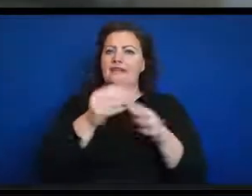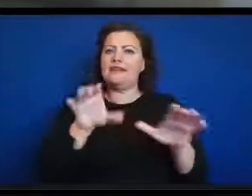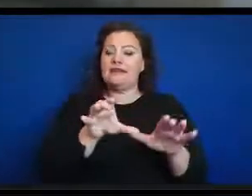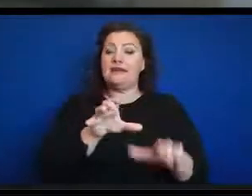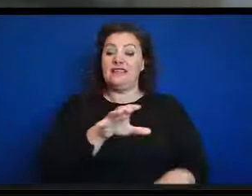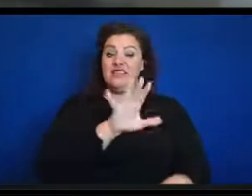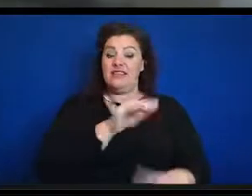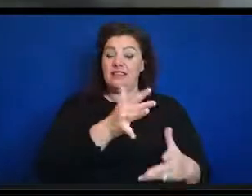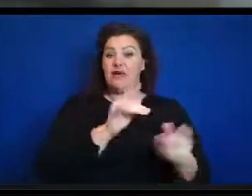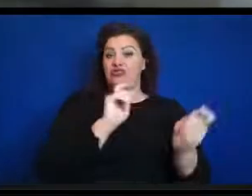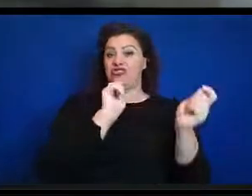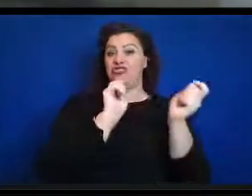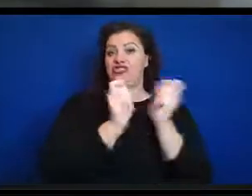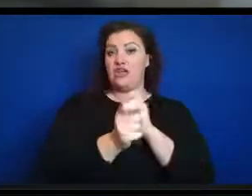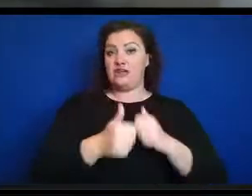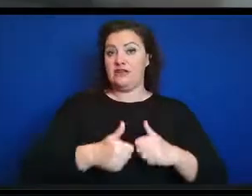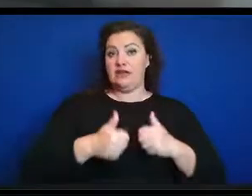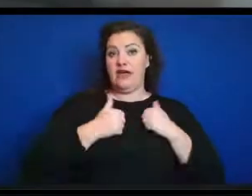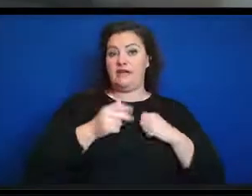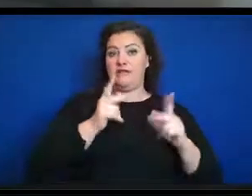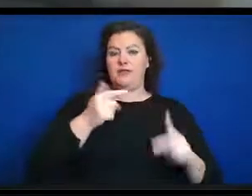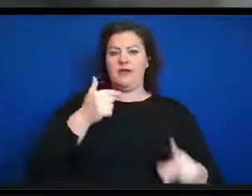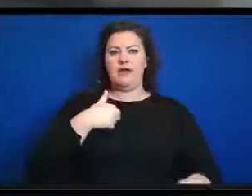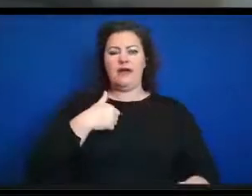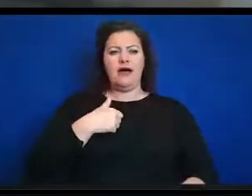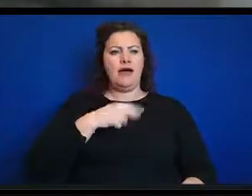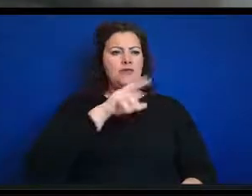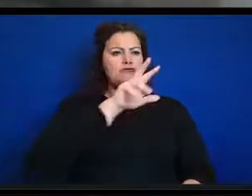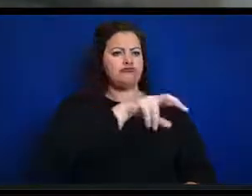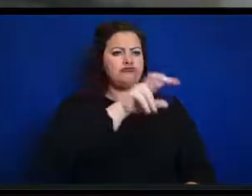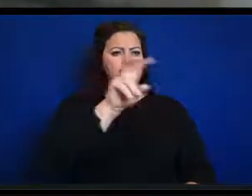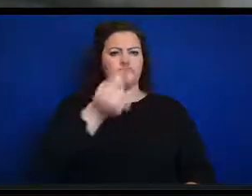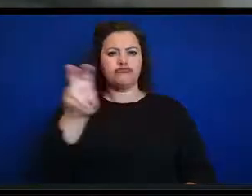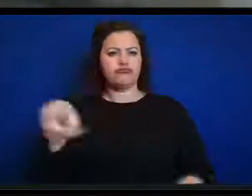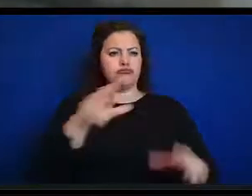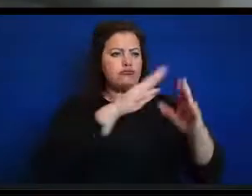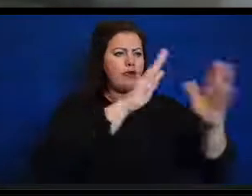people. I've gone from house to house, and